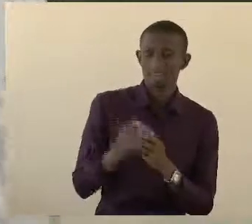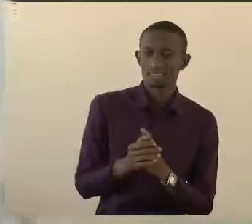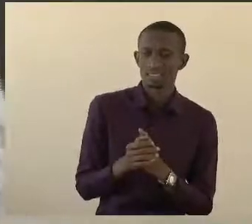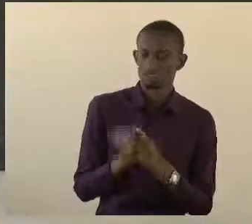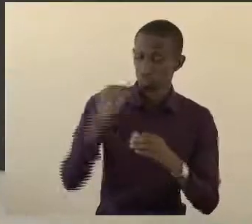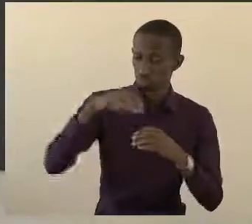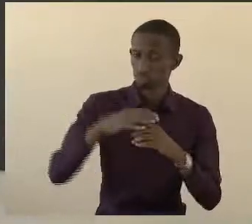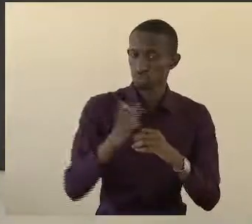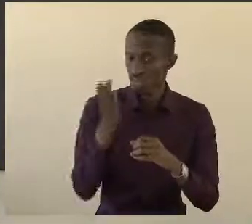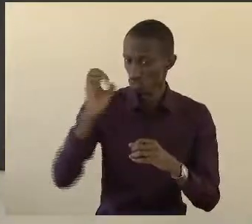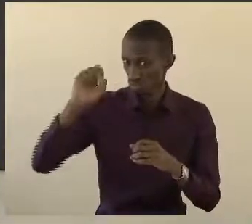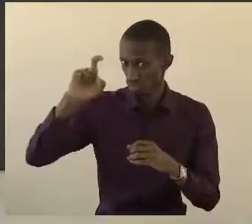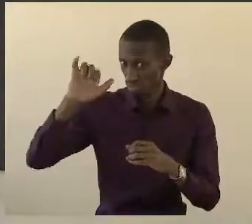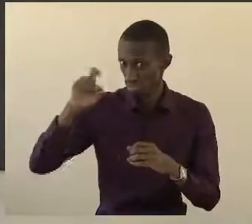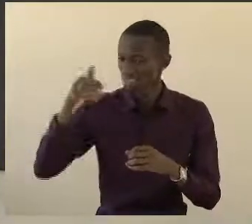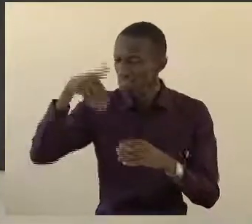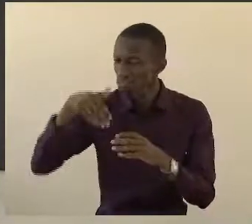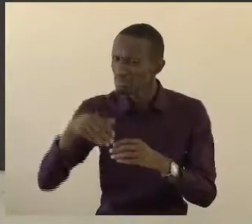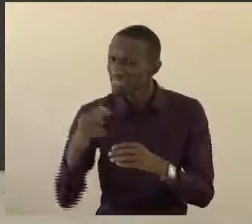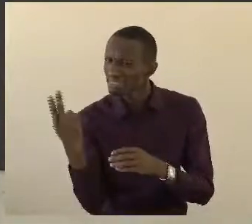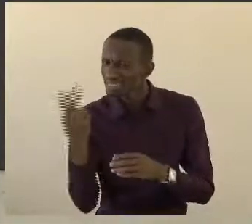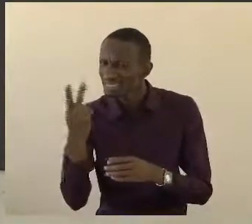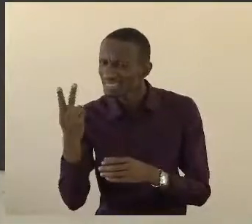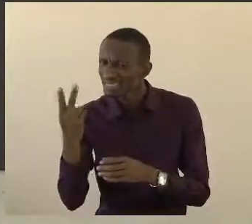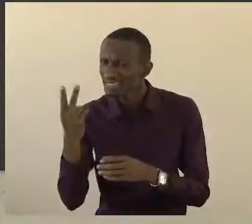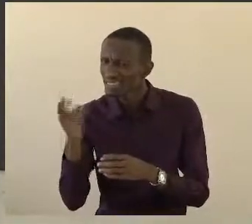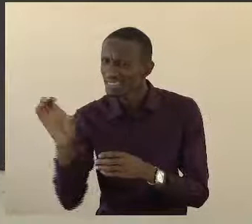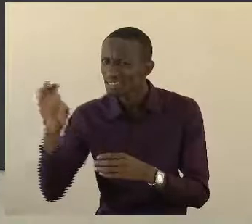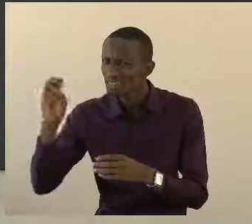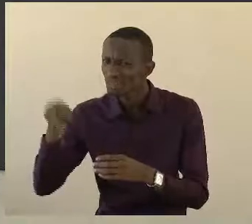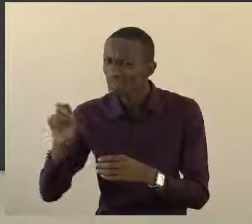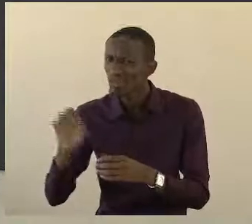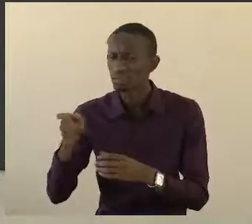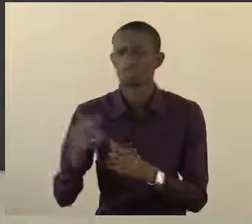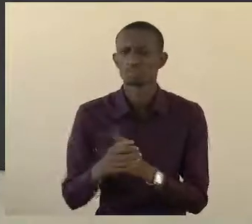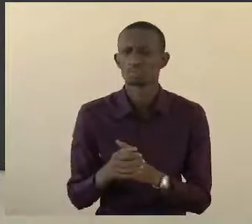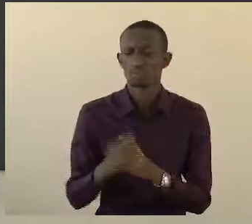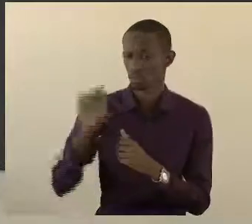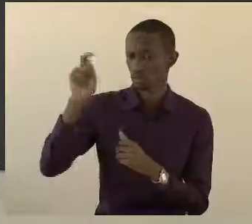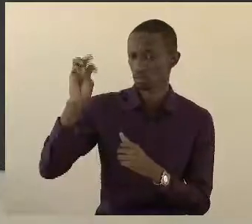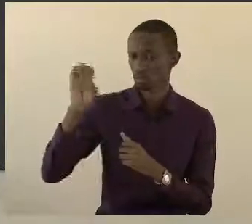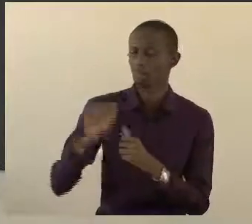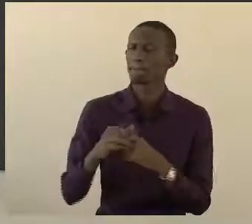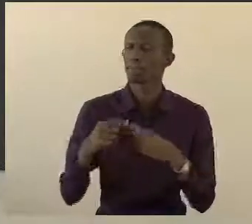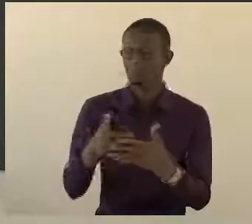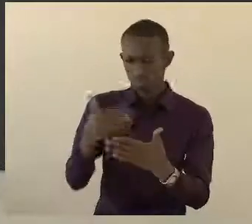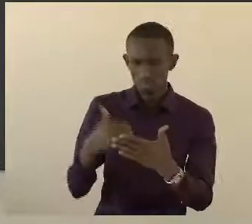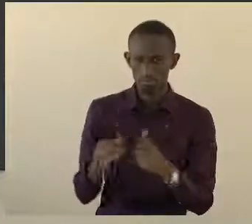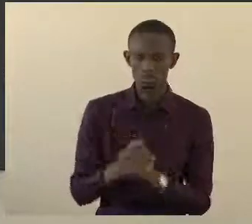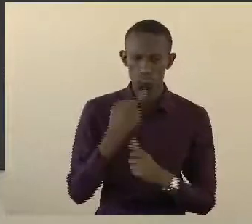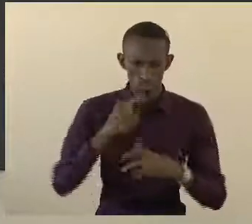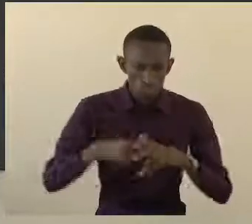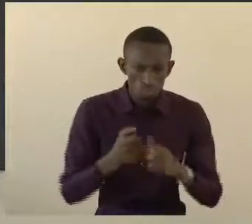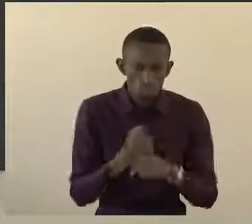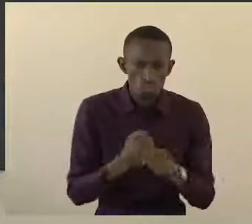is on the second carbon atom. So the first thing to be done before we can proceed with the oxidation is